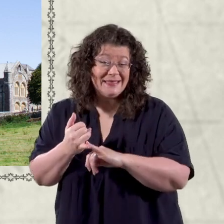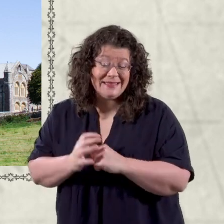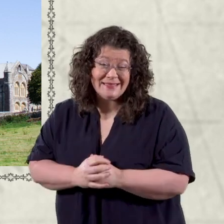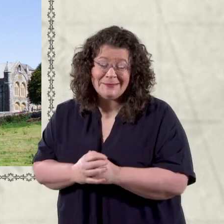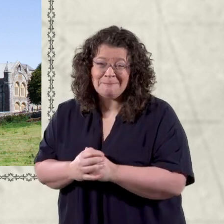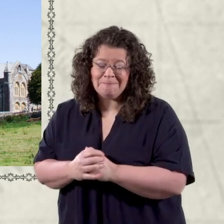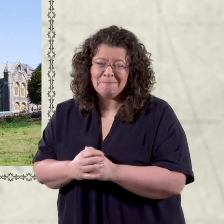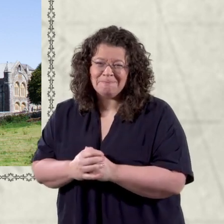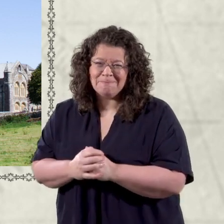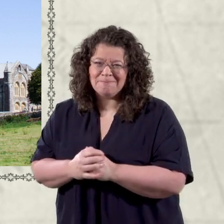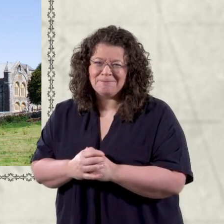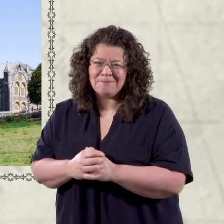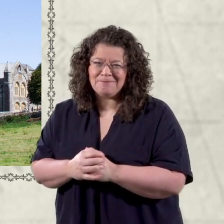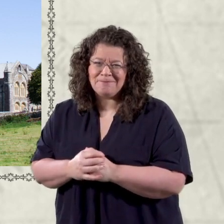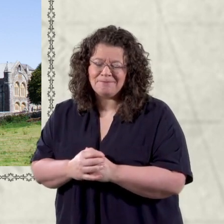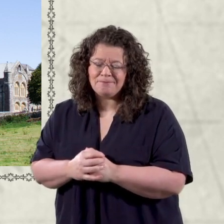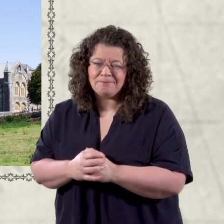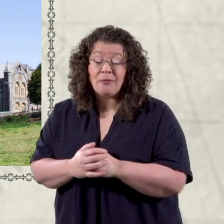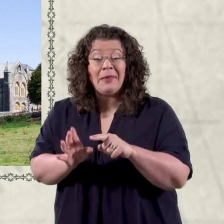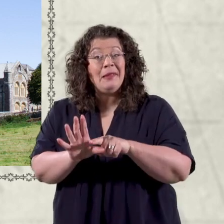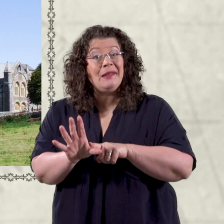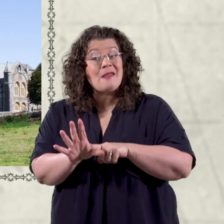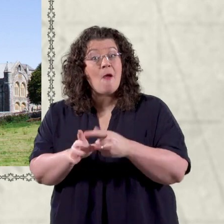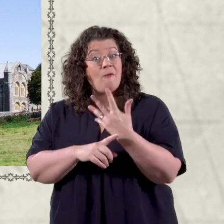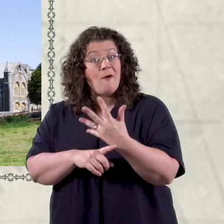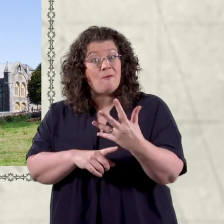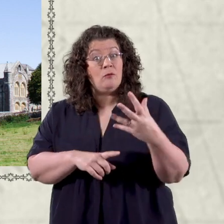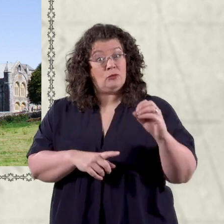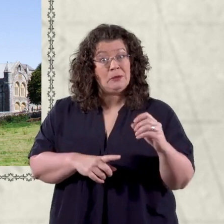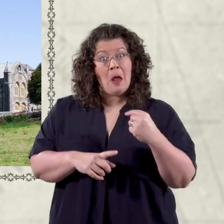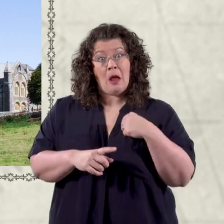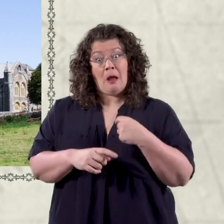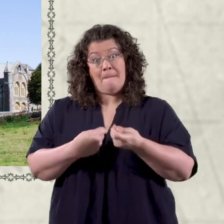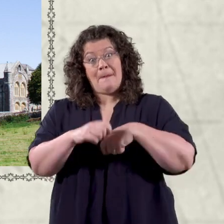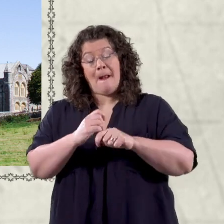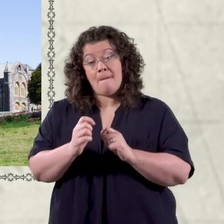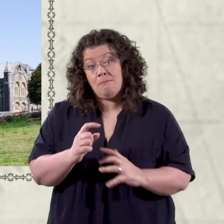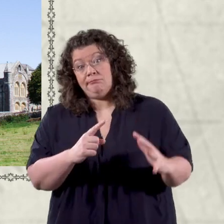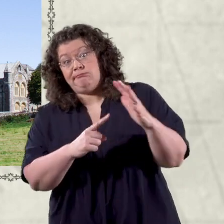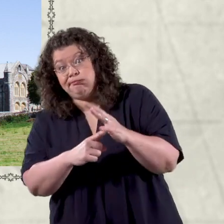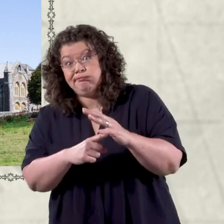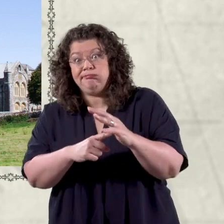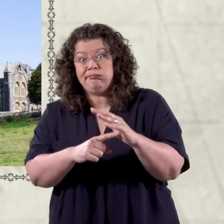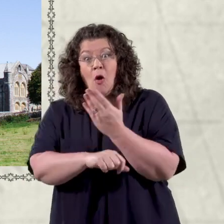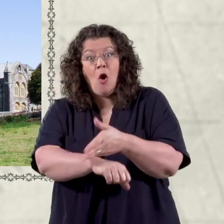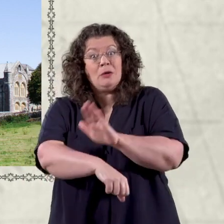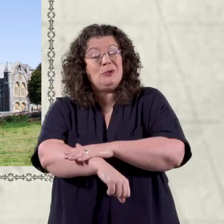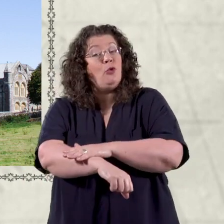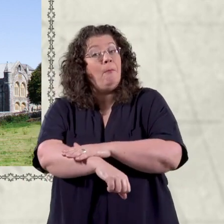St. David's. Now, by the year 550, I had been made